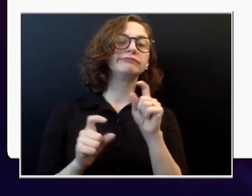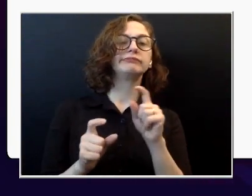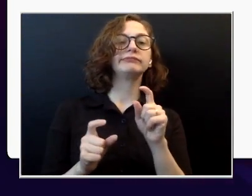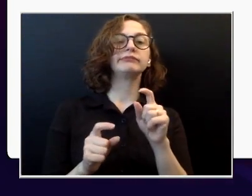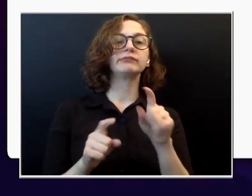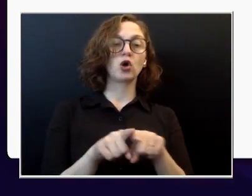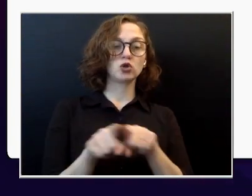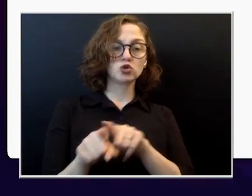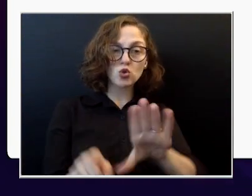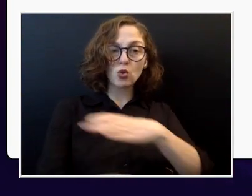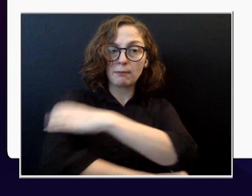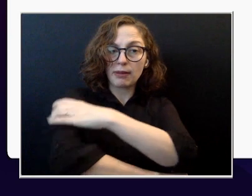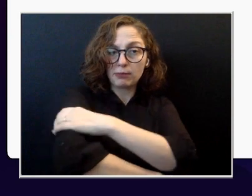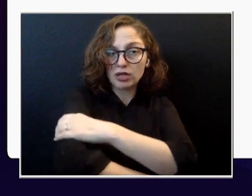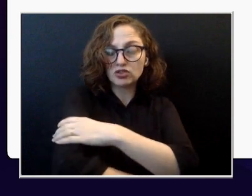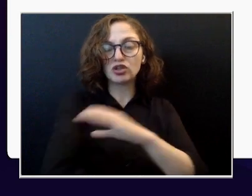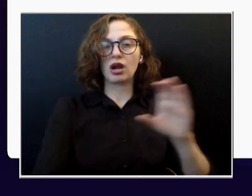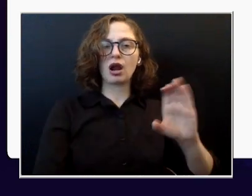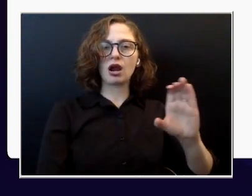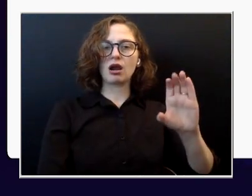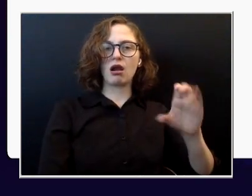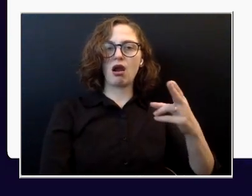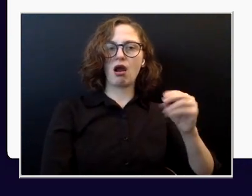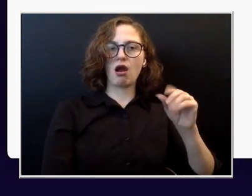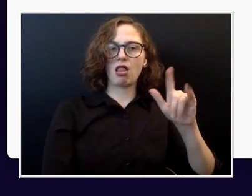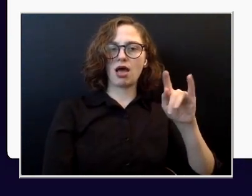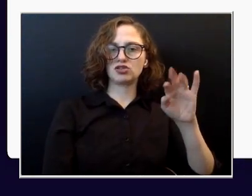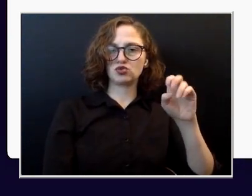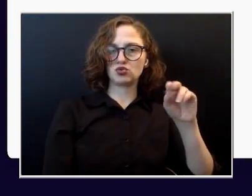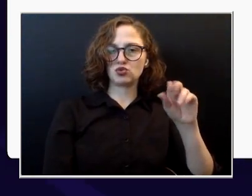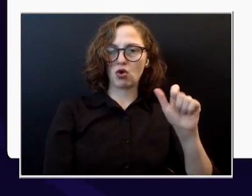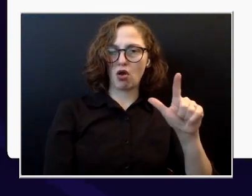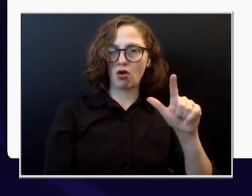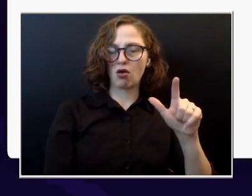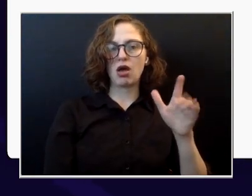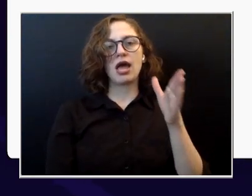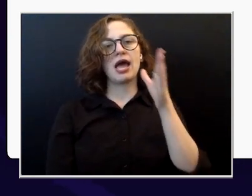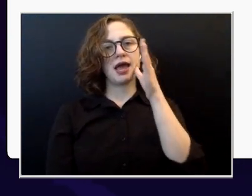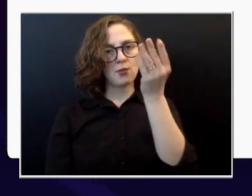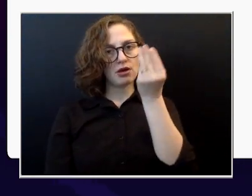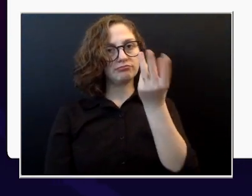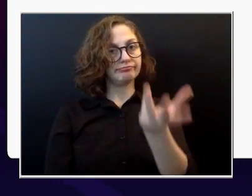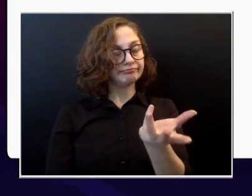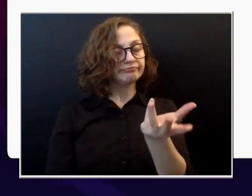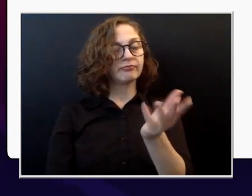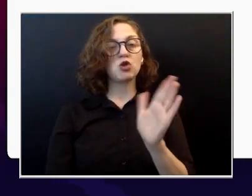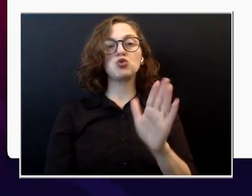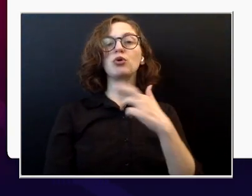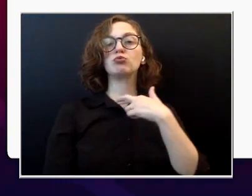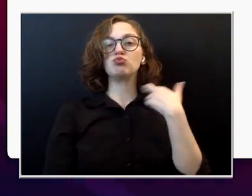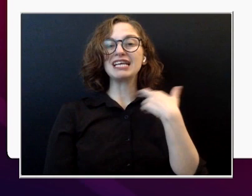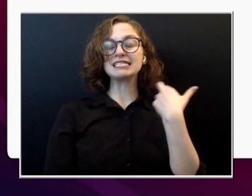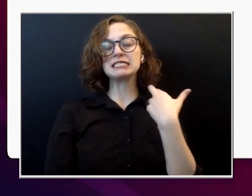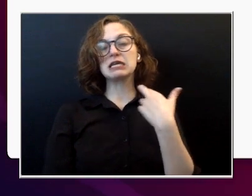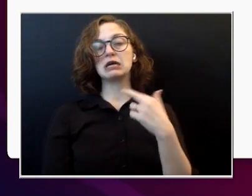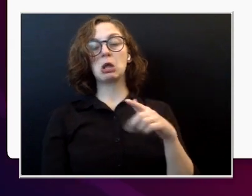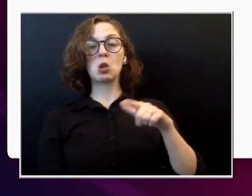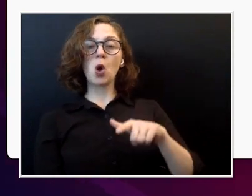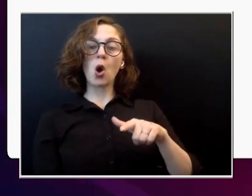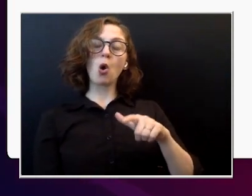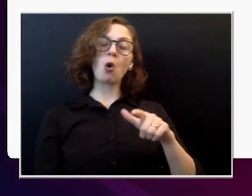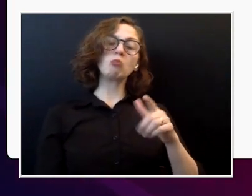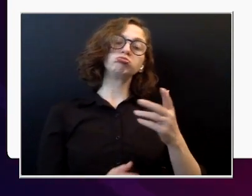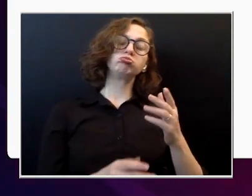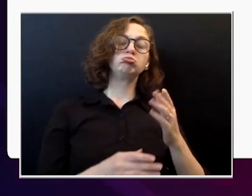out some results pretty immediately. It will identify if you're low, moderate, or high risk of heart disease. And if you don't know your cholesterol or your